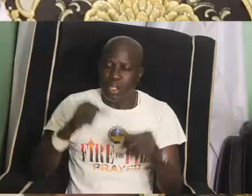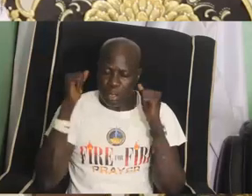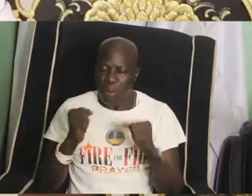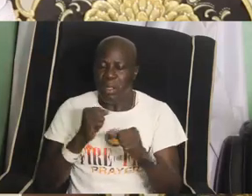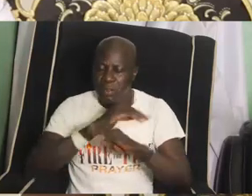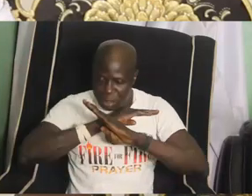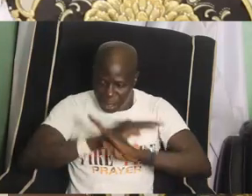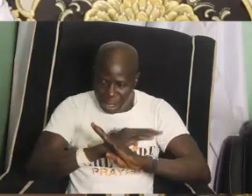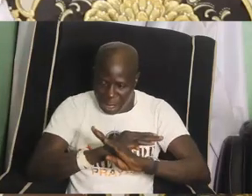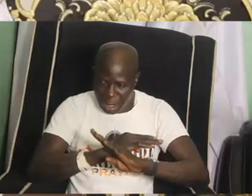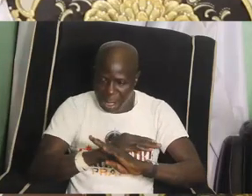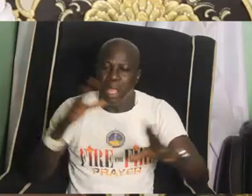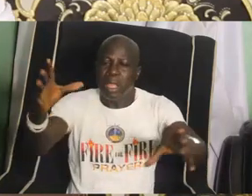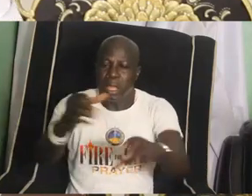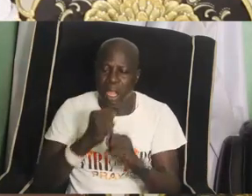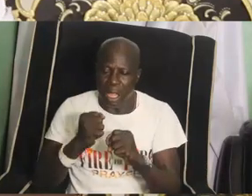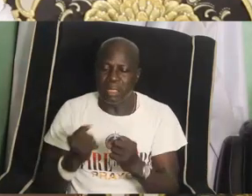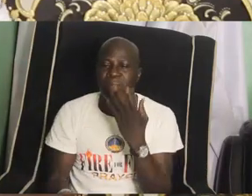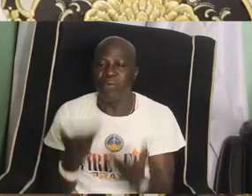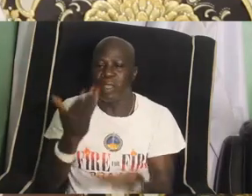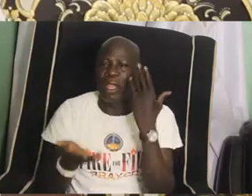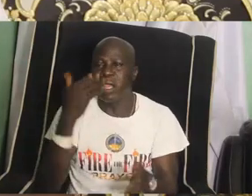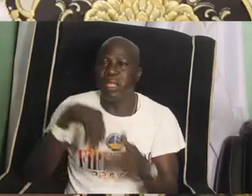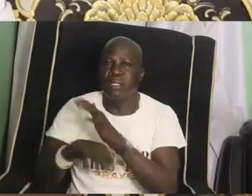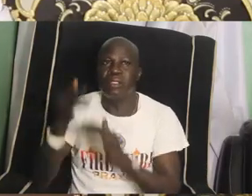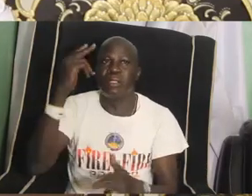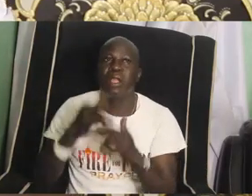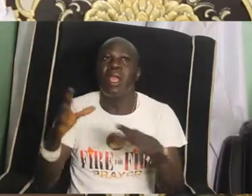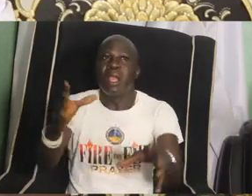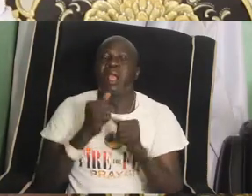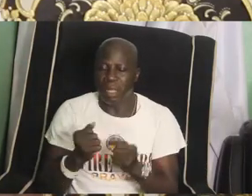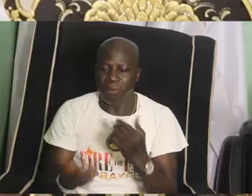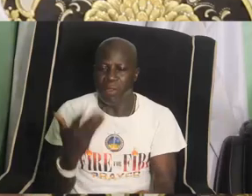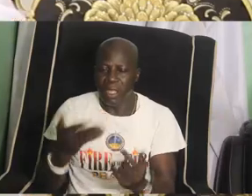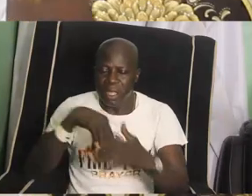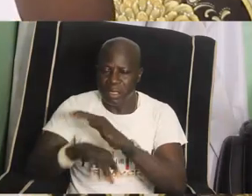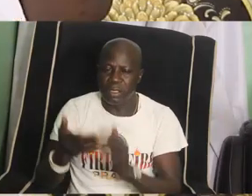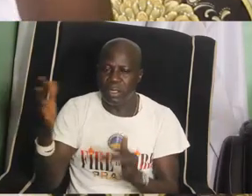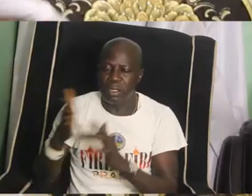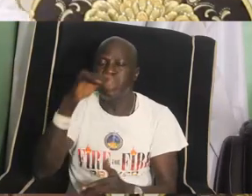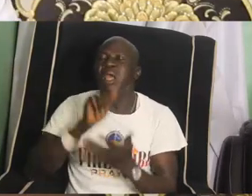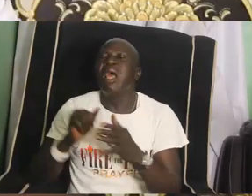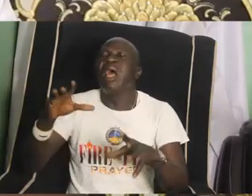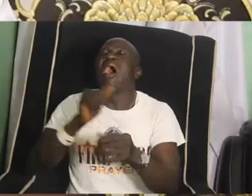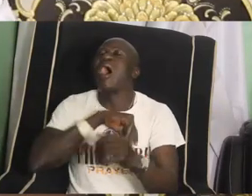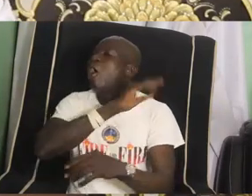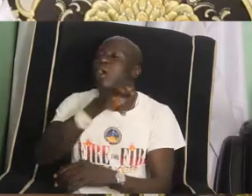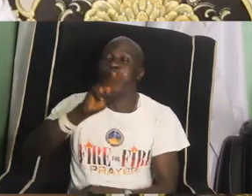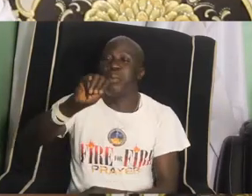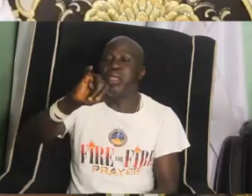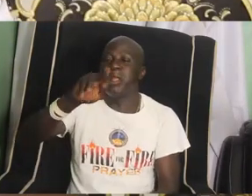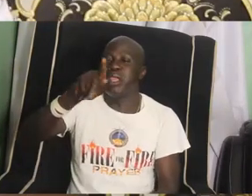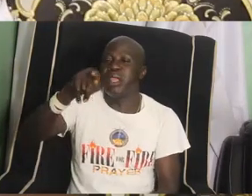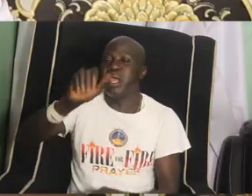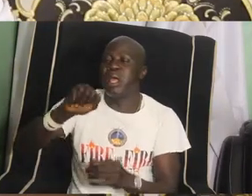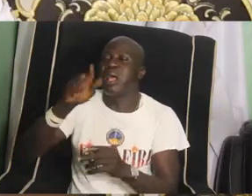prophesy. Battle of the day. God fire in Jesus. God fire in Jesus. You